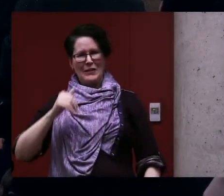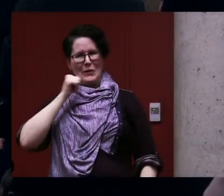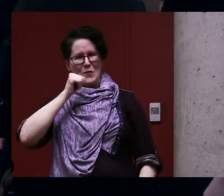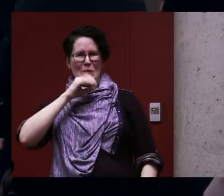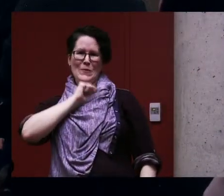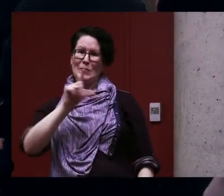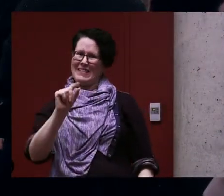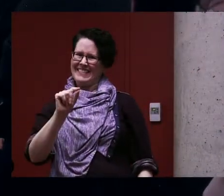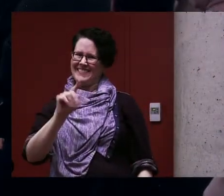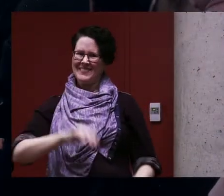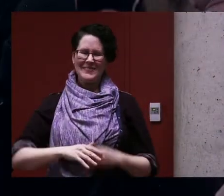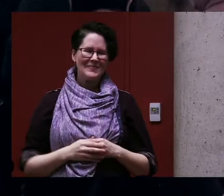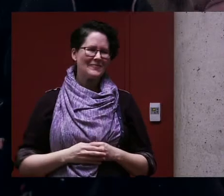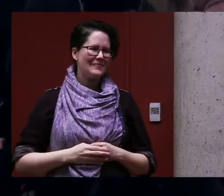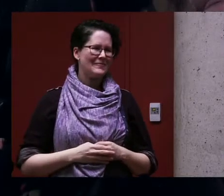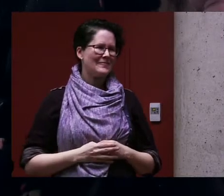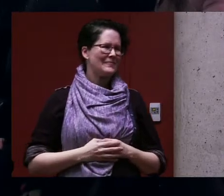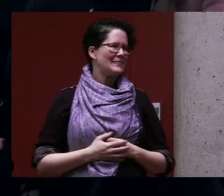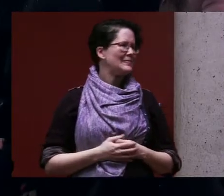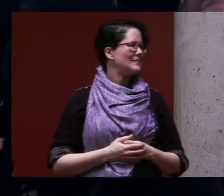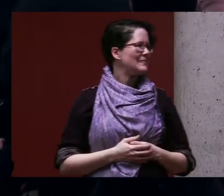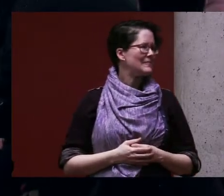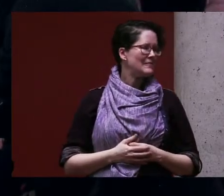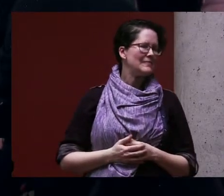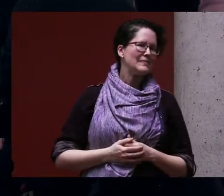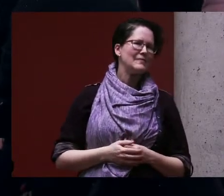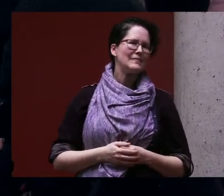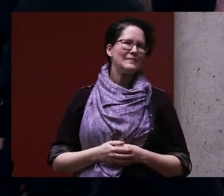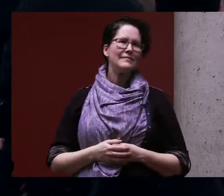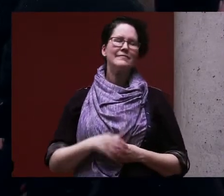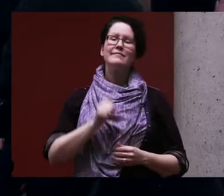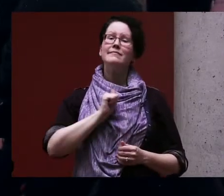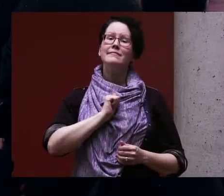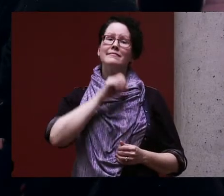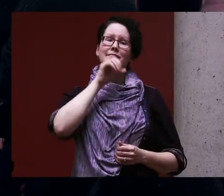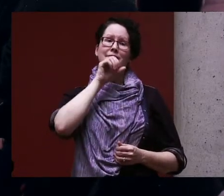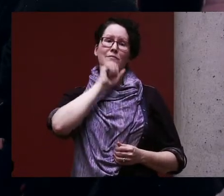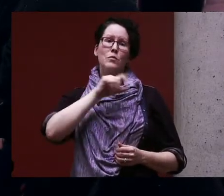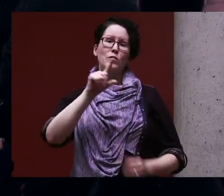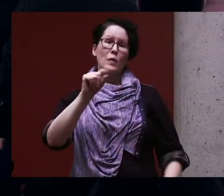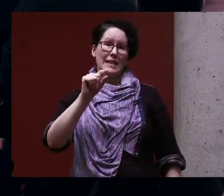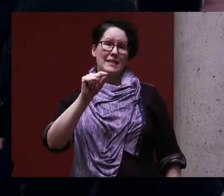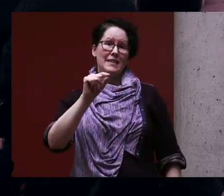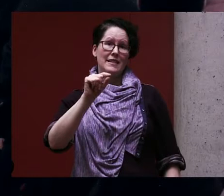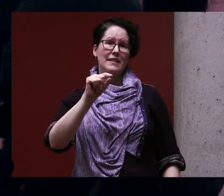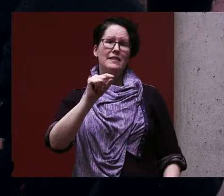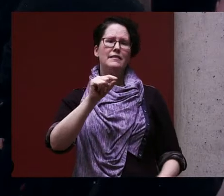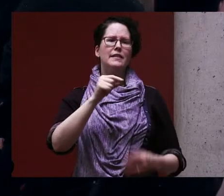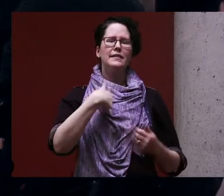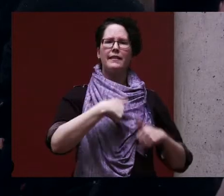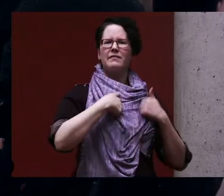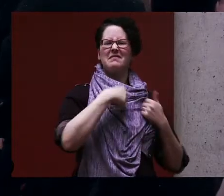And I feel when I was 20 years old, I had just gotten out of the Nova Scotia